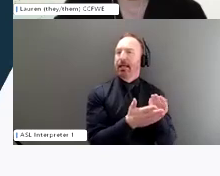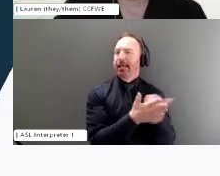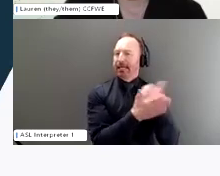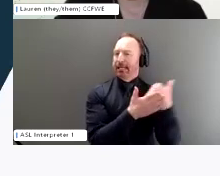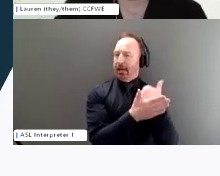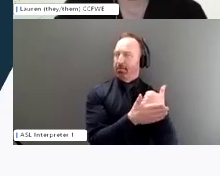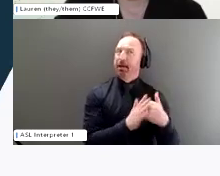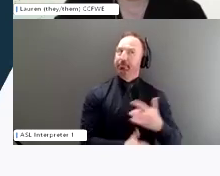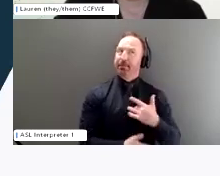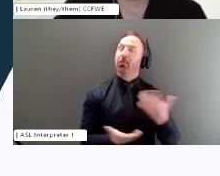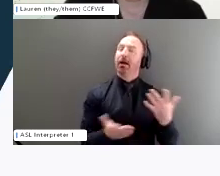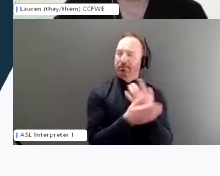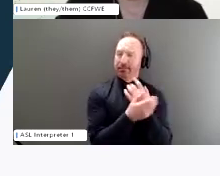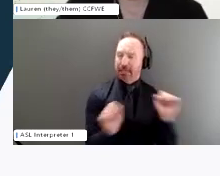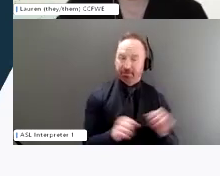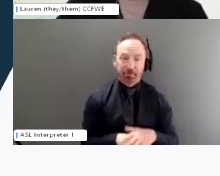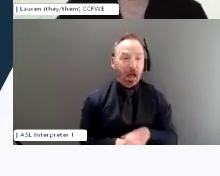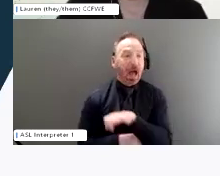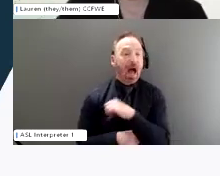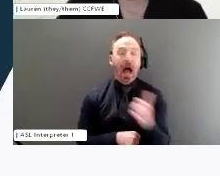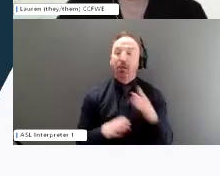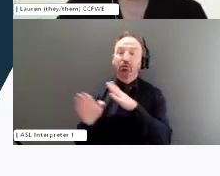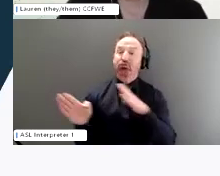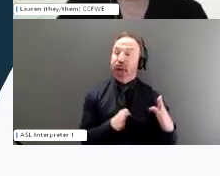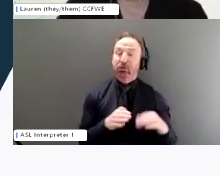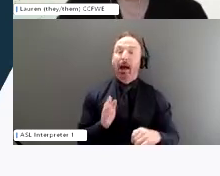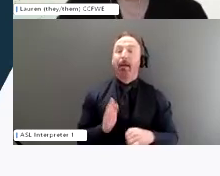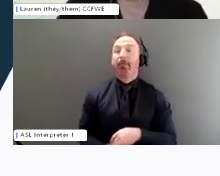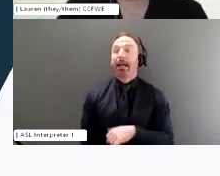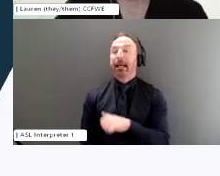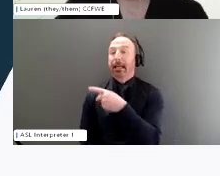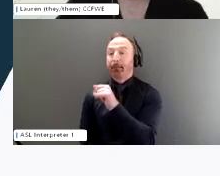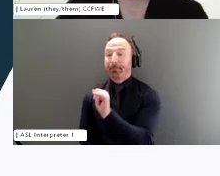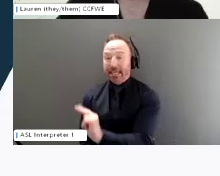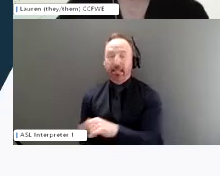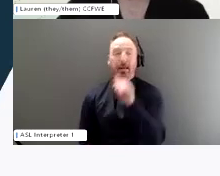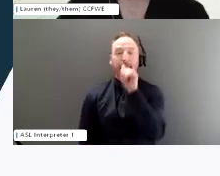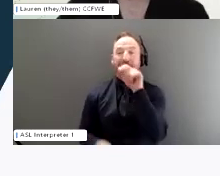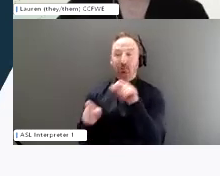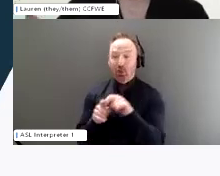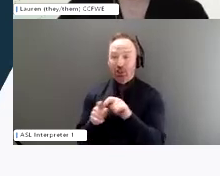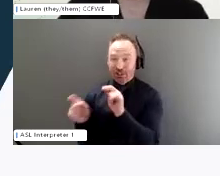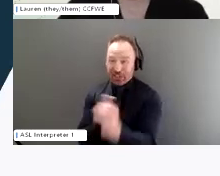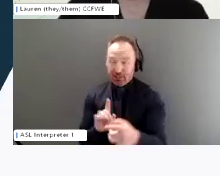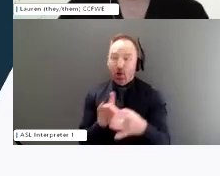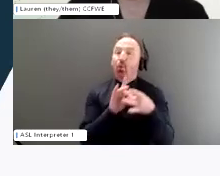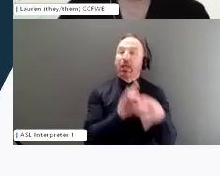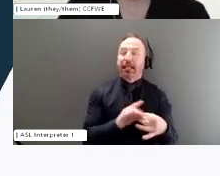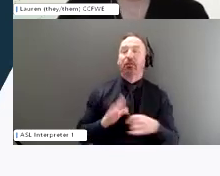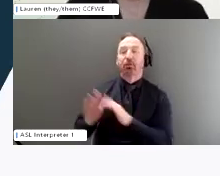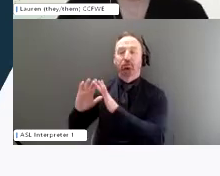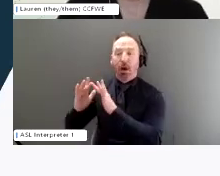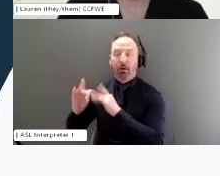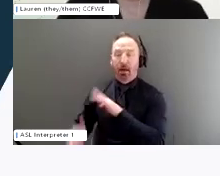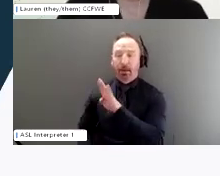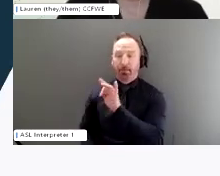Another strategy we suggest is changing passwords and PINs for utilities and any online banking accounts. So this